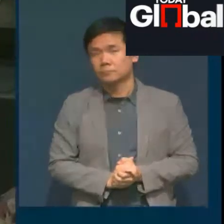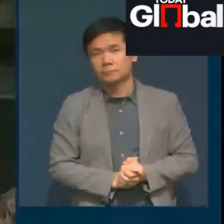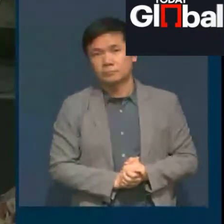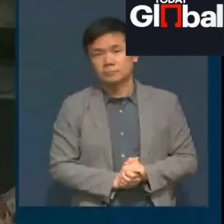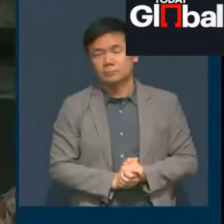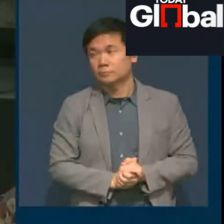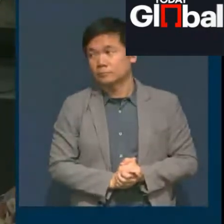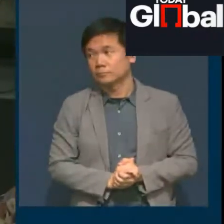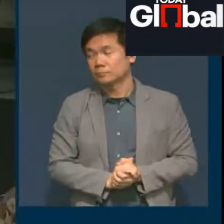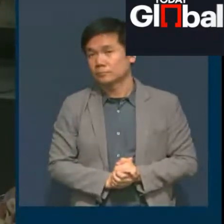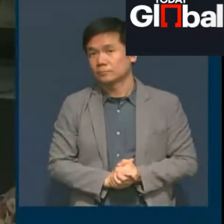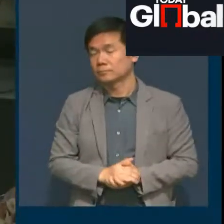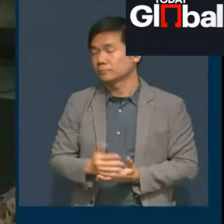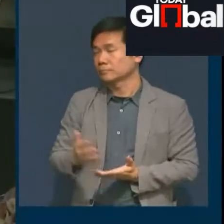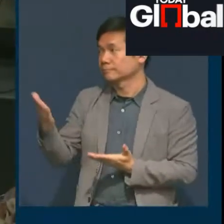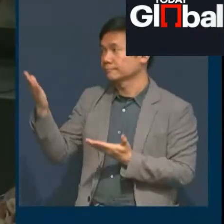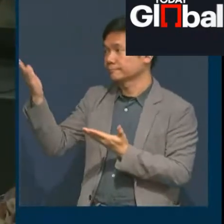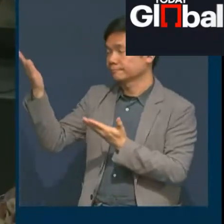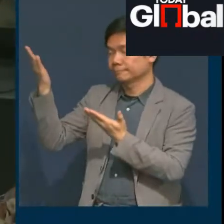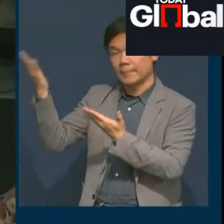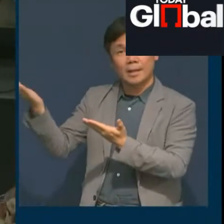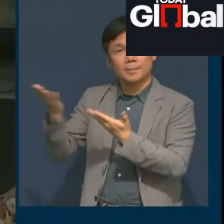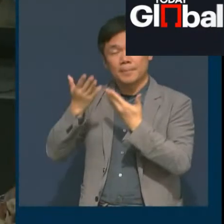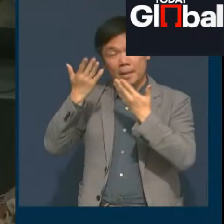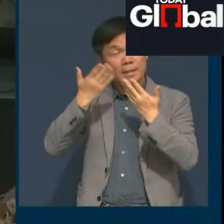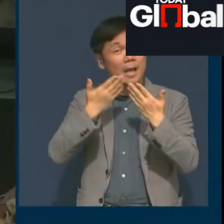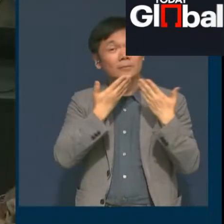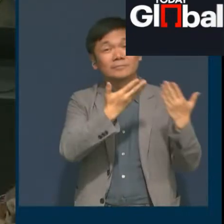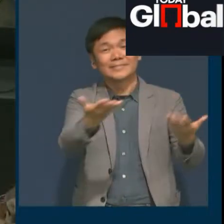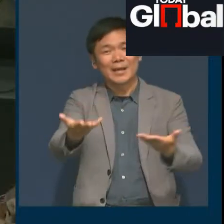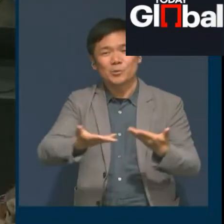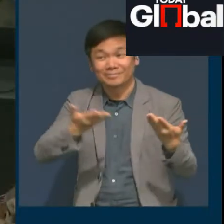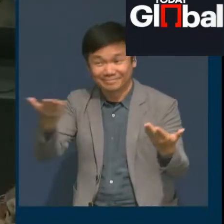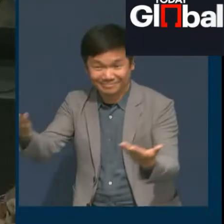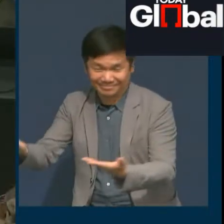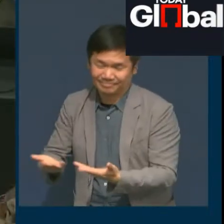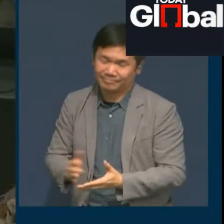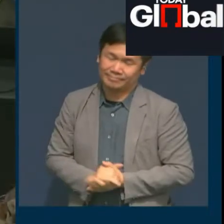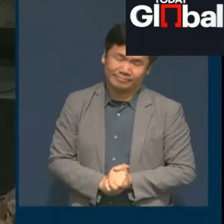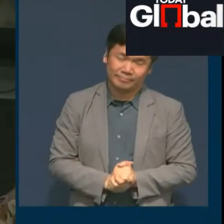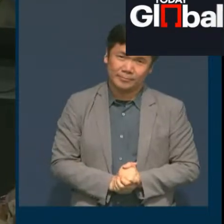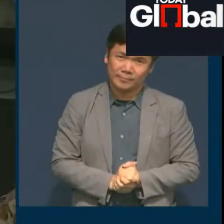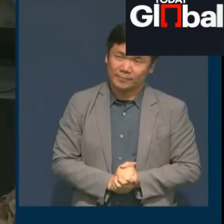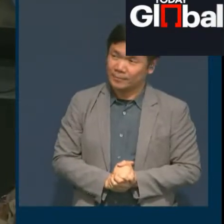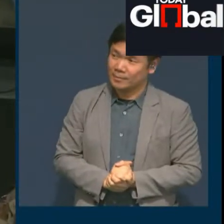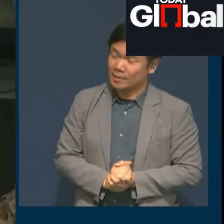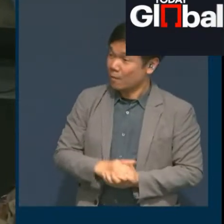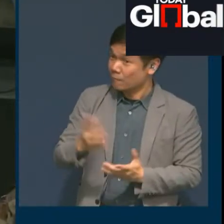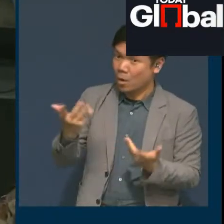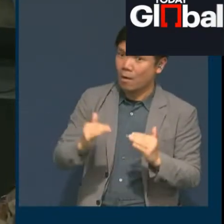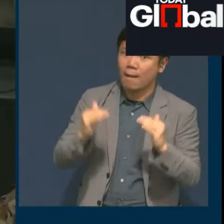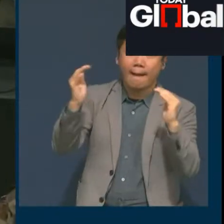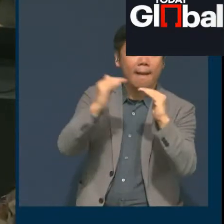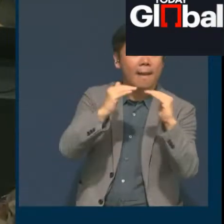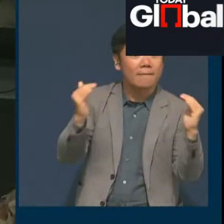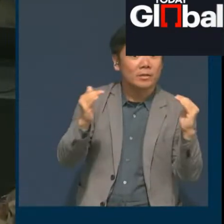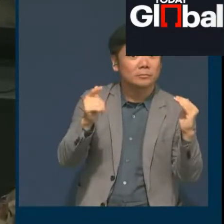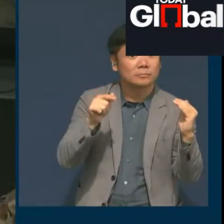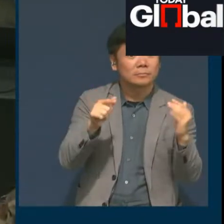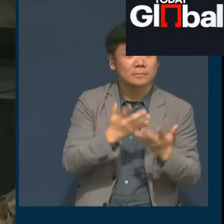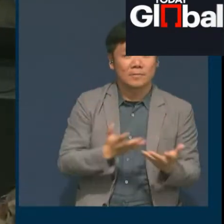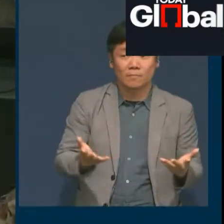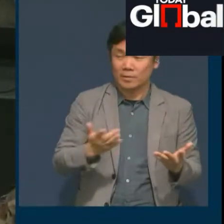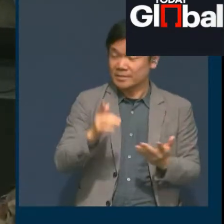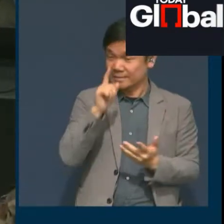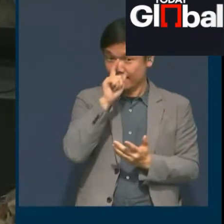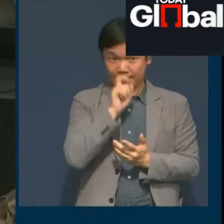May the peace of God be with you. I would like to warmly welcome the high-level delegation of Qatar,